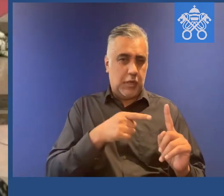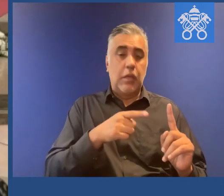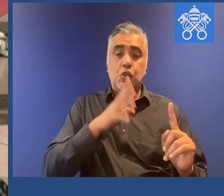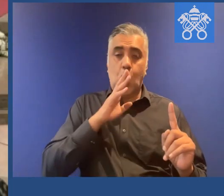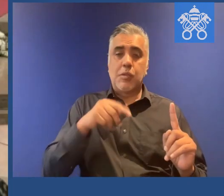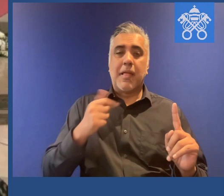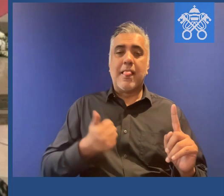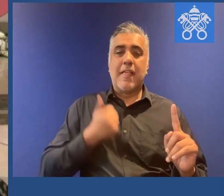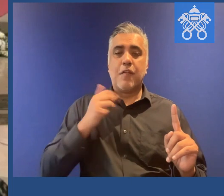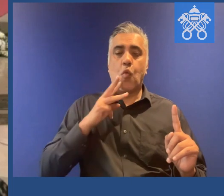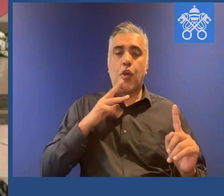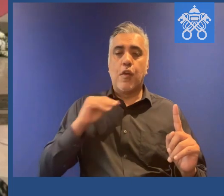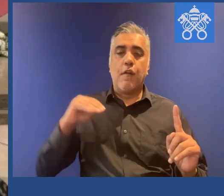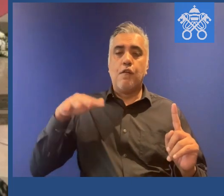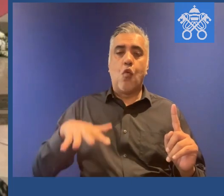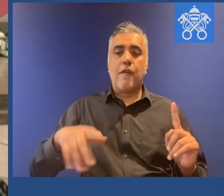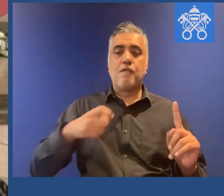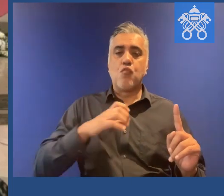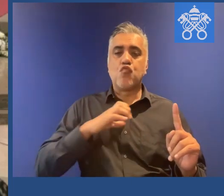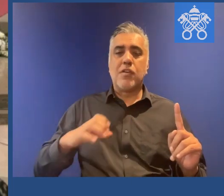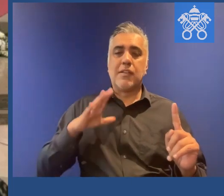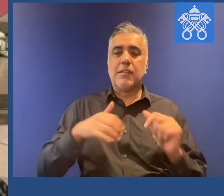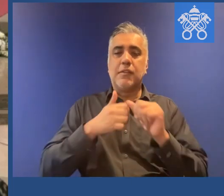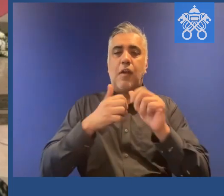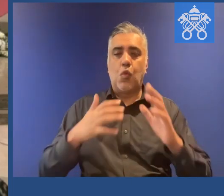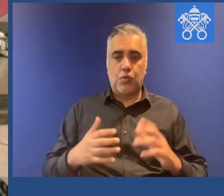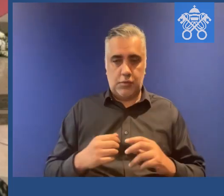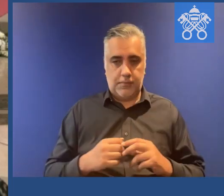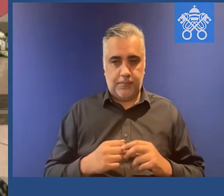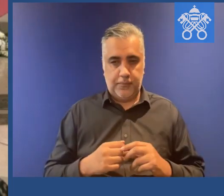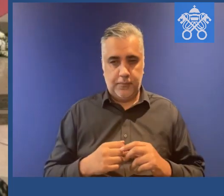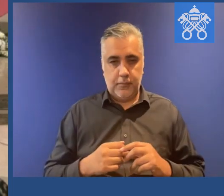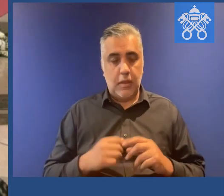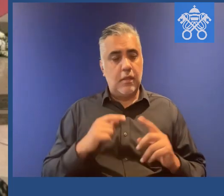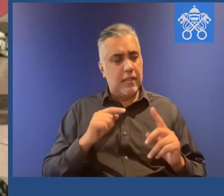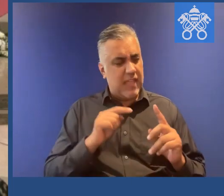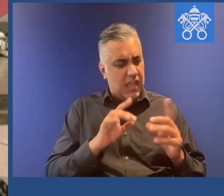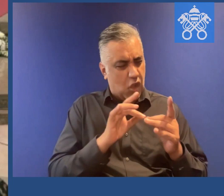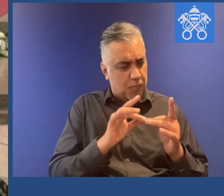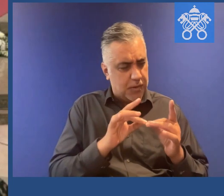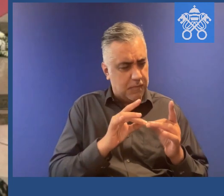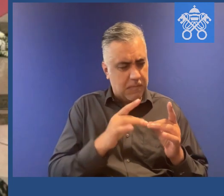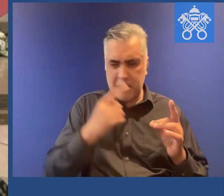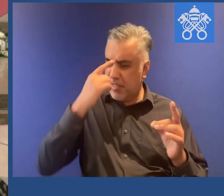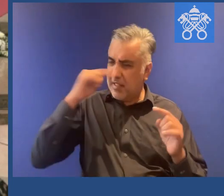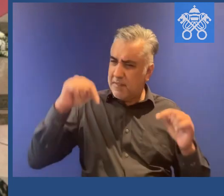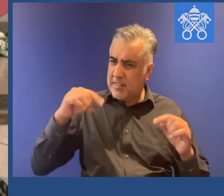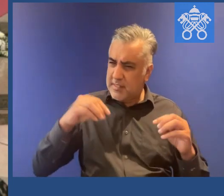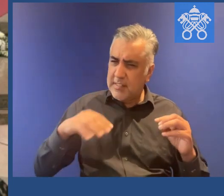the living water flowing from Christ and his followers. They'd made me think about this very